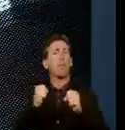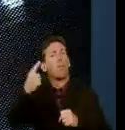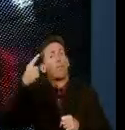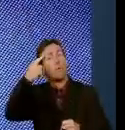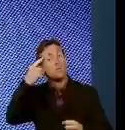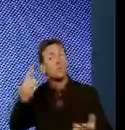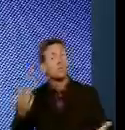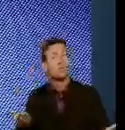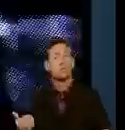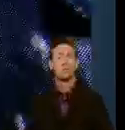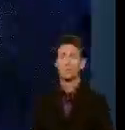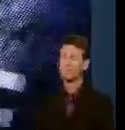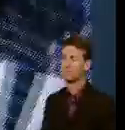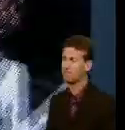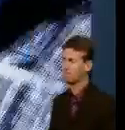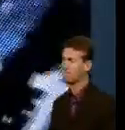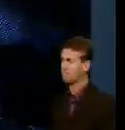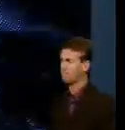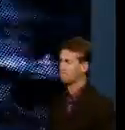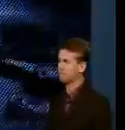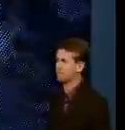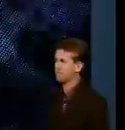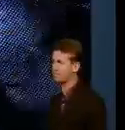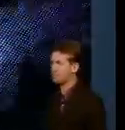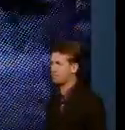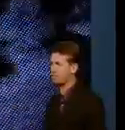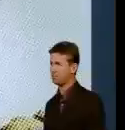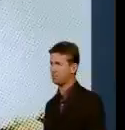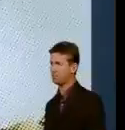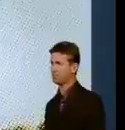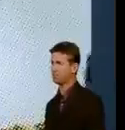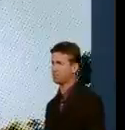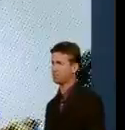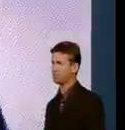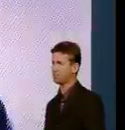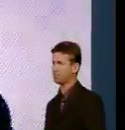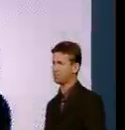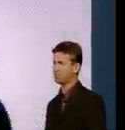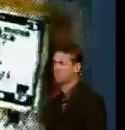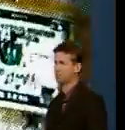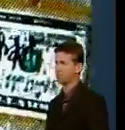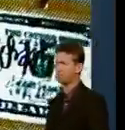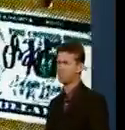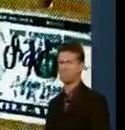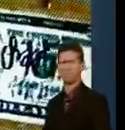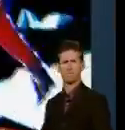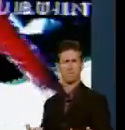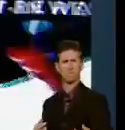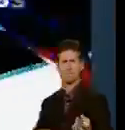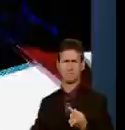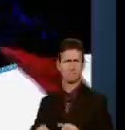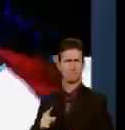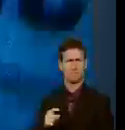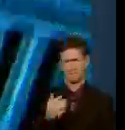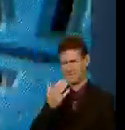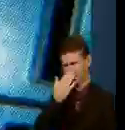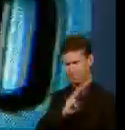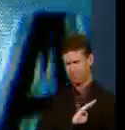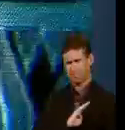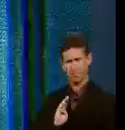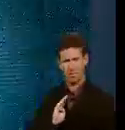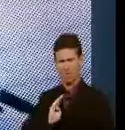State-of-the-art technology, innovative business strategy. Is there any military duty which hasn't been privatized in